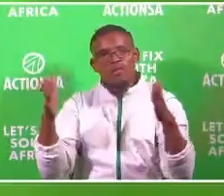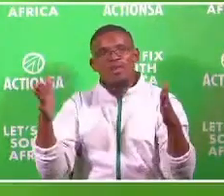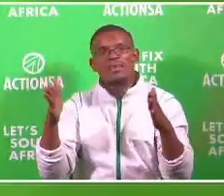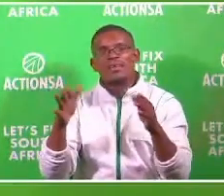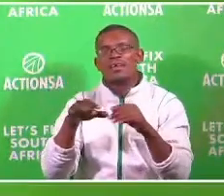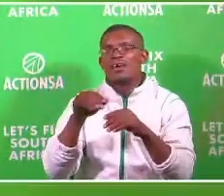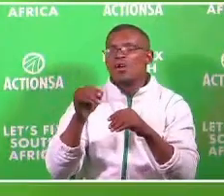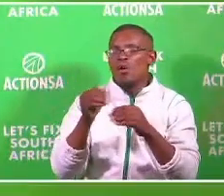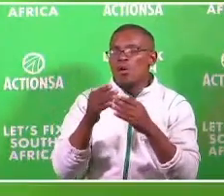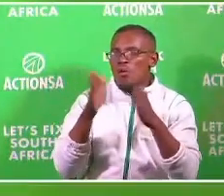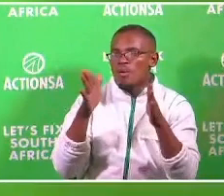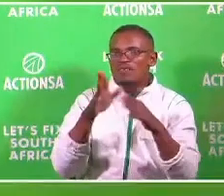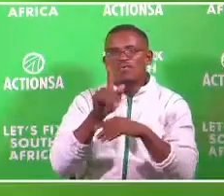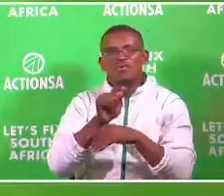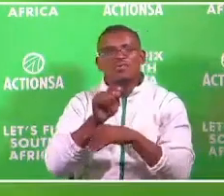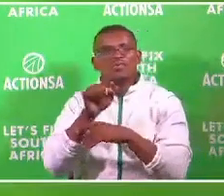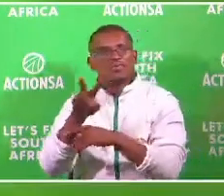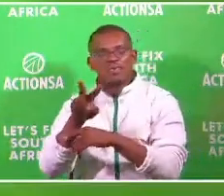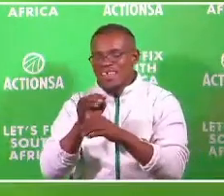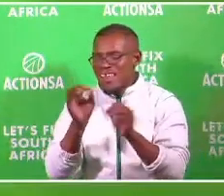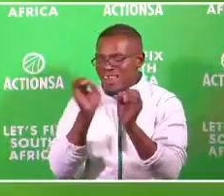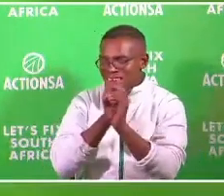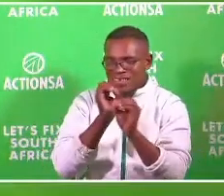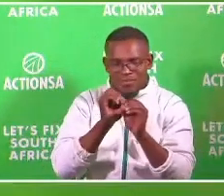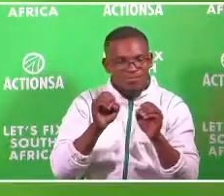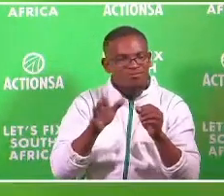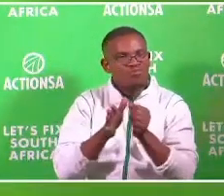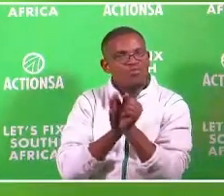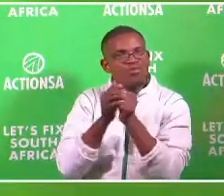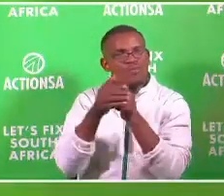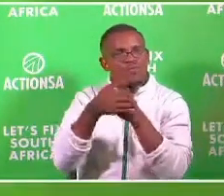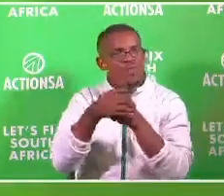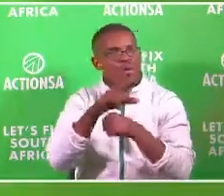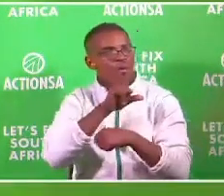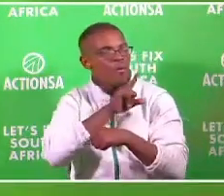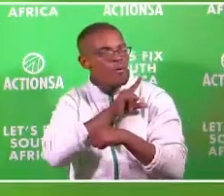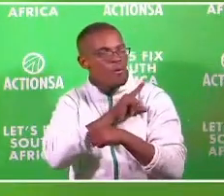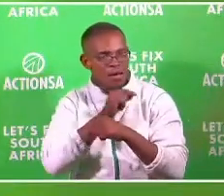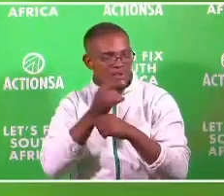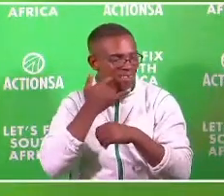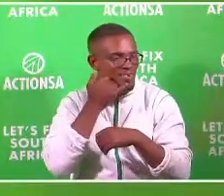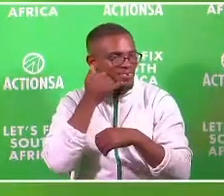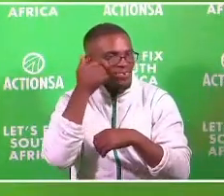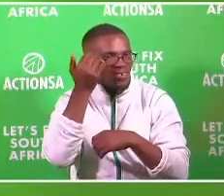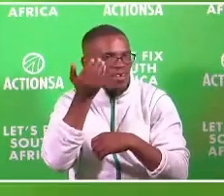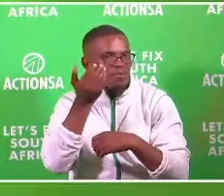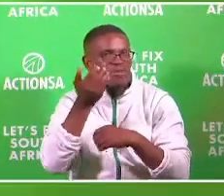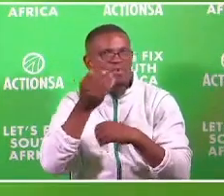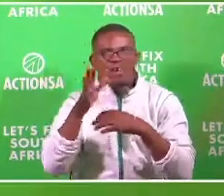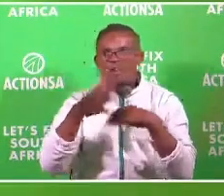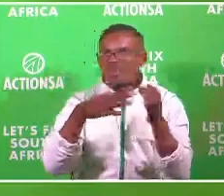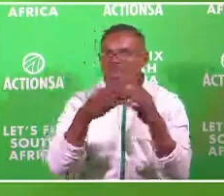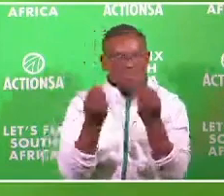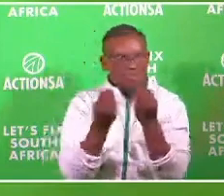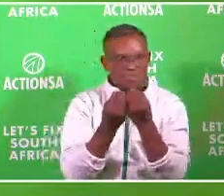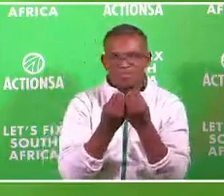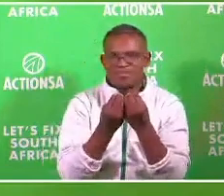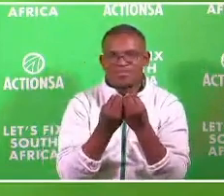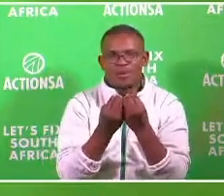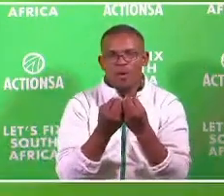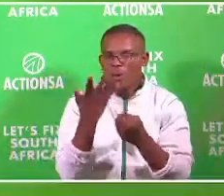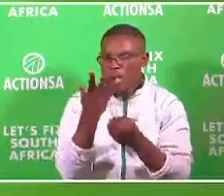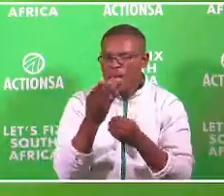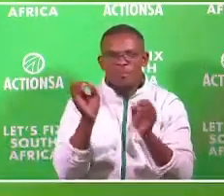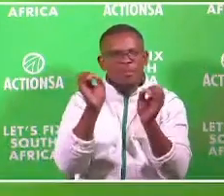attend. Nothing was hidden, because we are not ashamed of anything. We have nothing